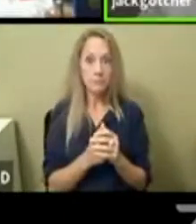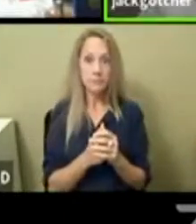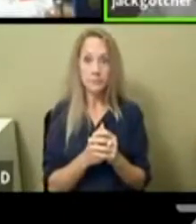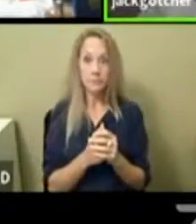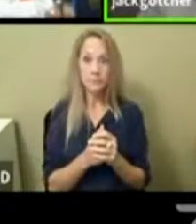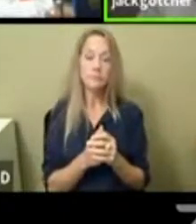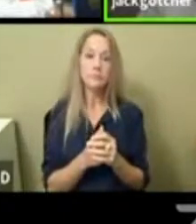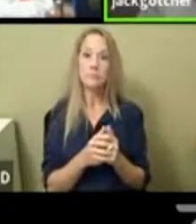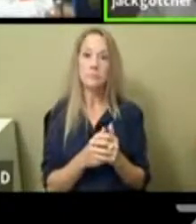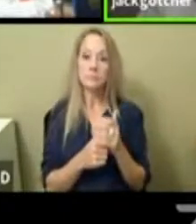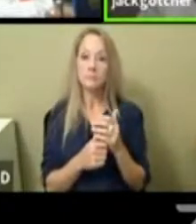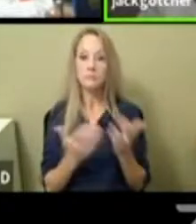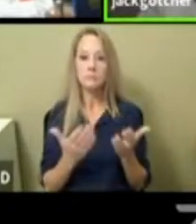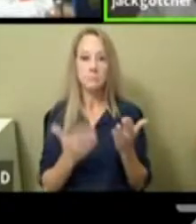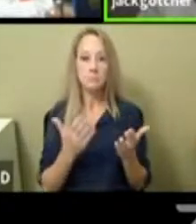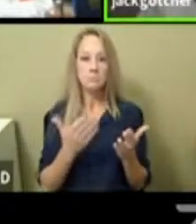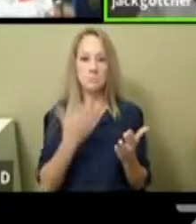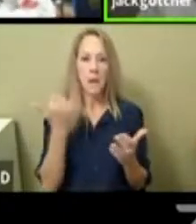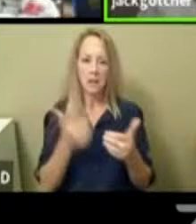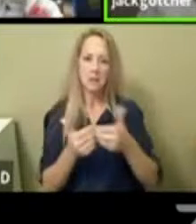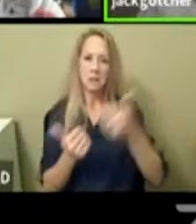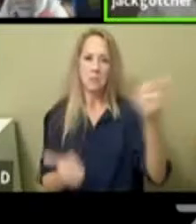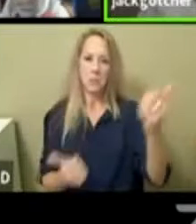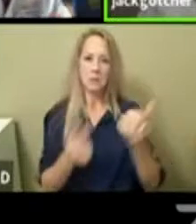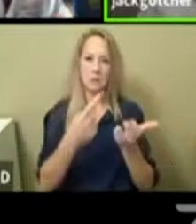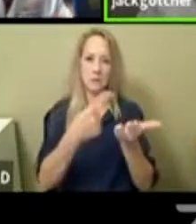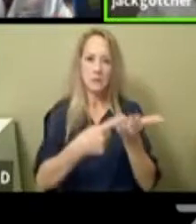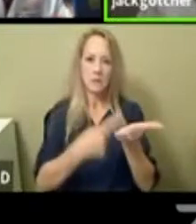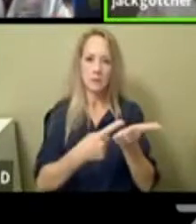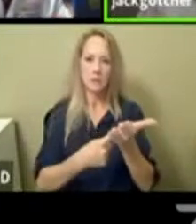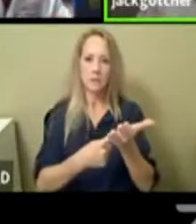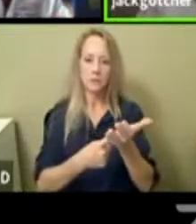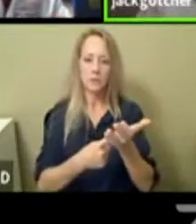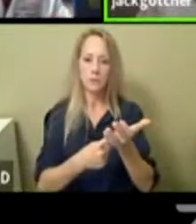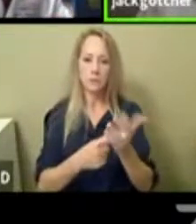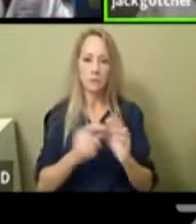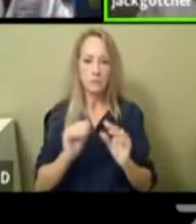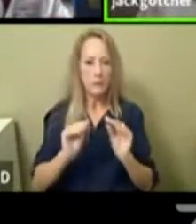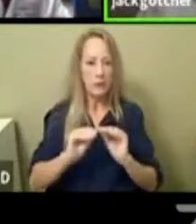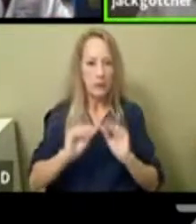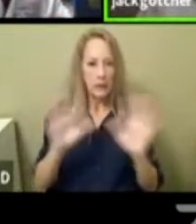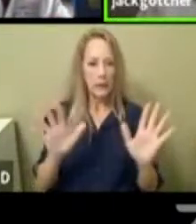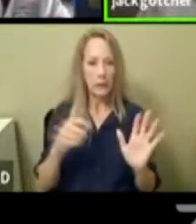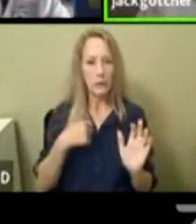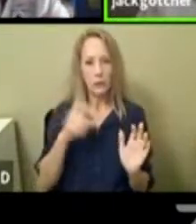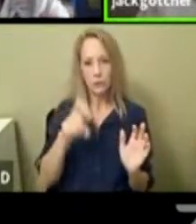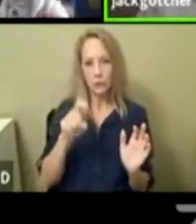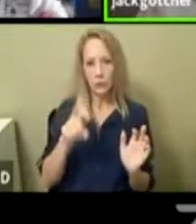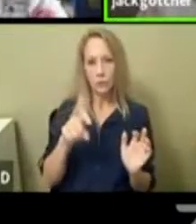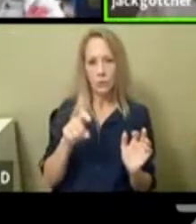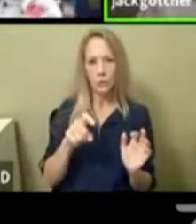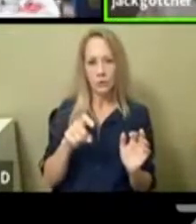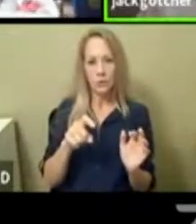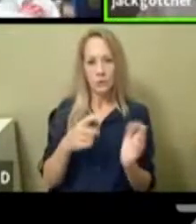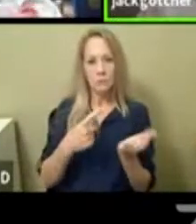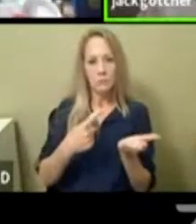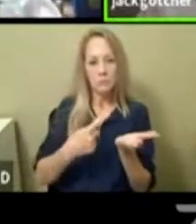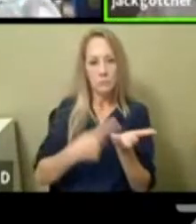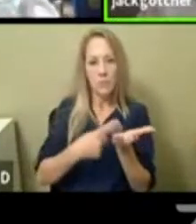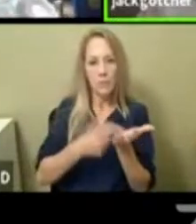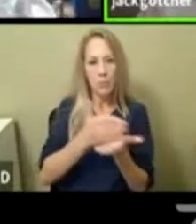Probably best to discuss them separately, but for kind of clarity, maybe we should go through the discussion portion